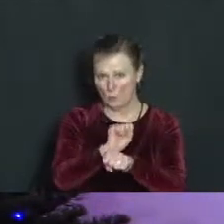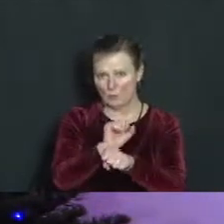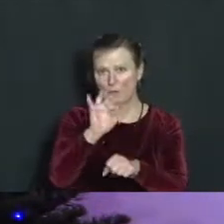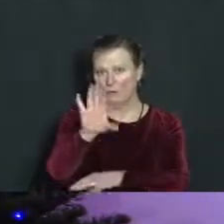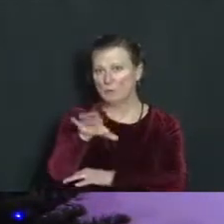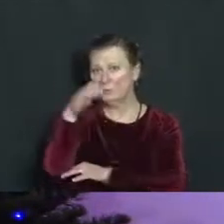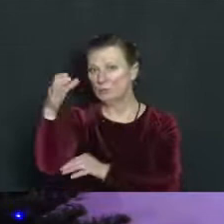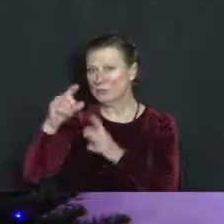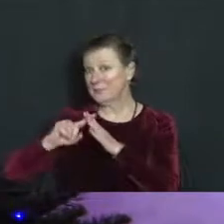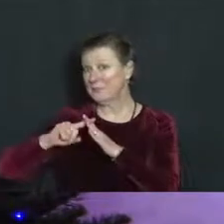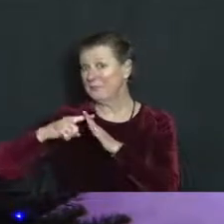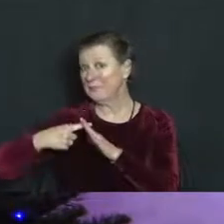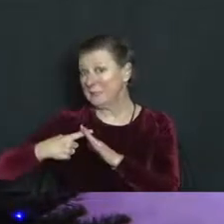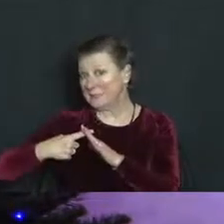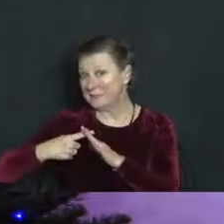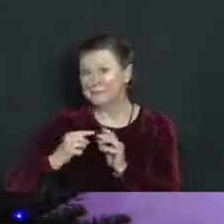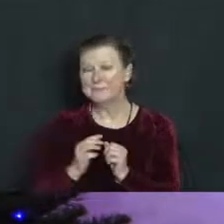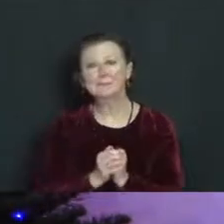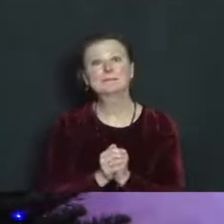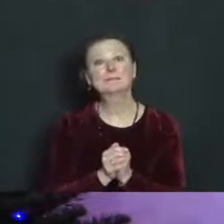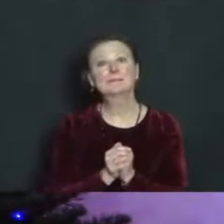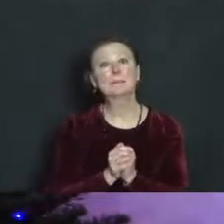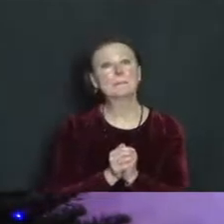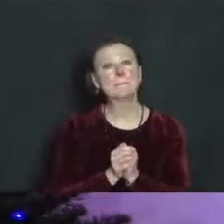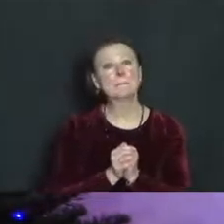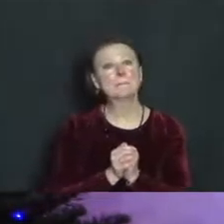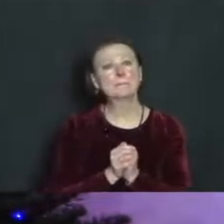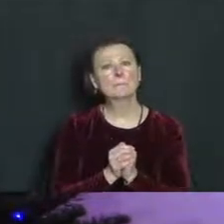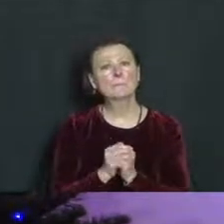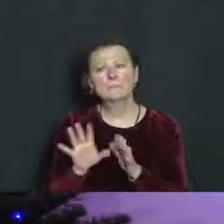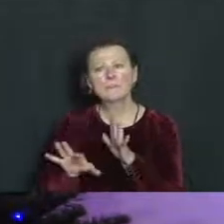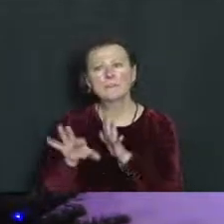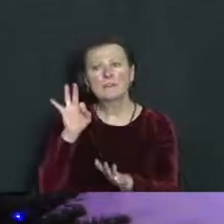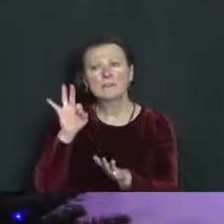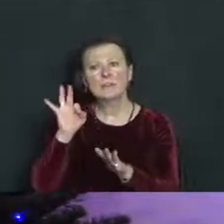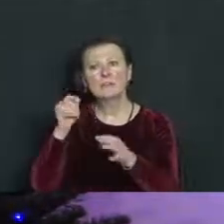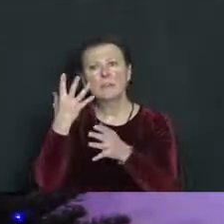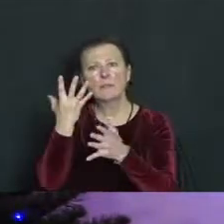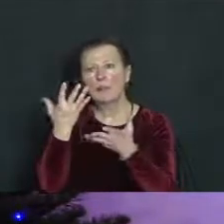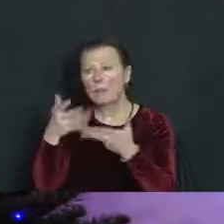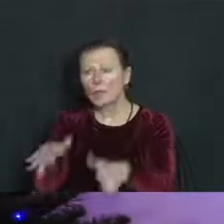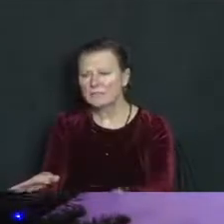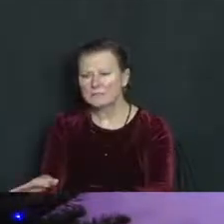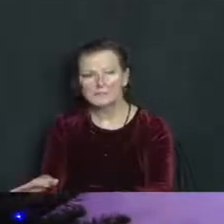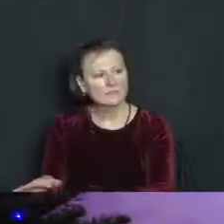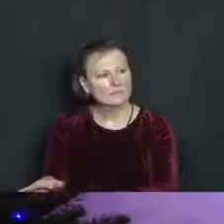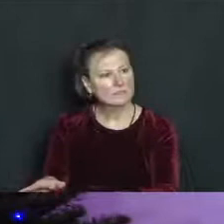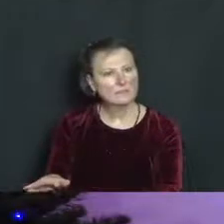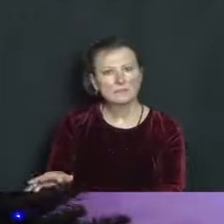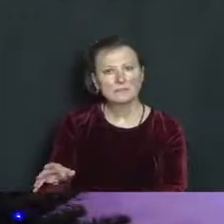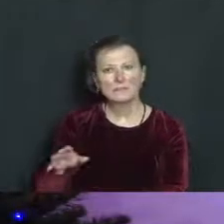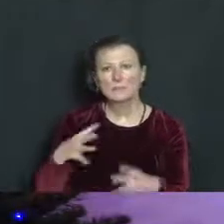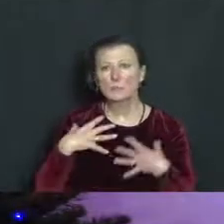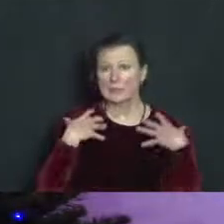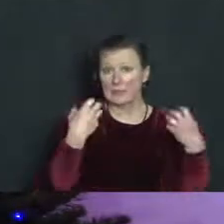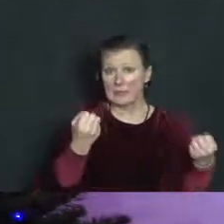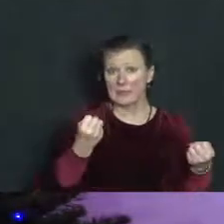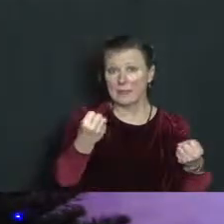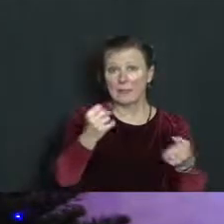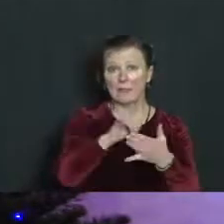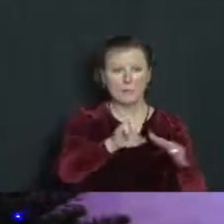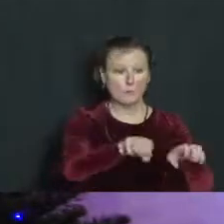Christmas begins. To find the lost, to heal the